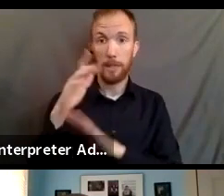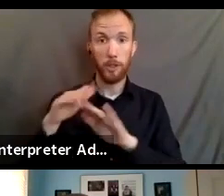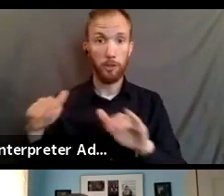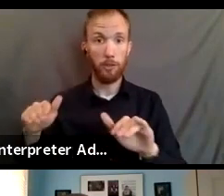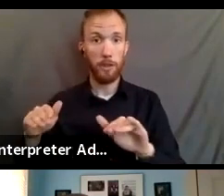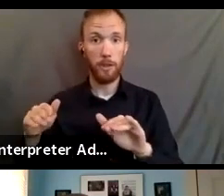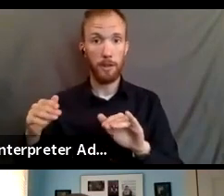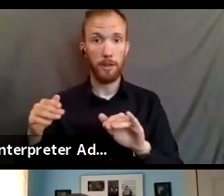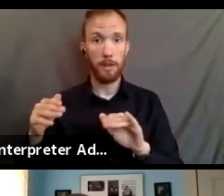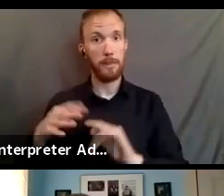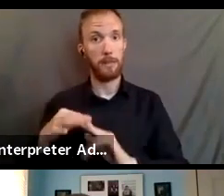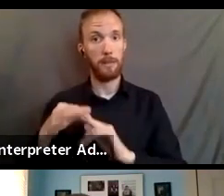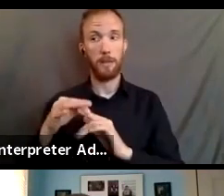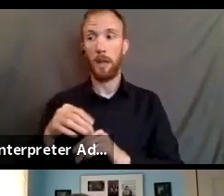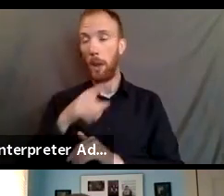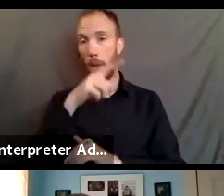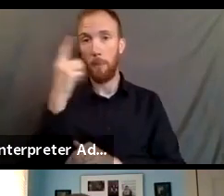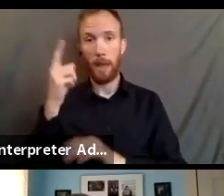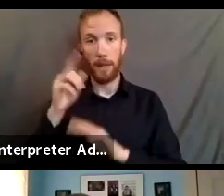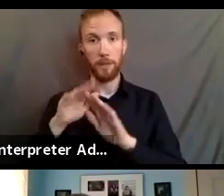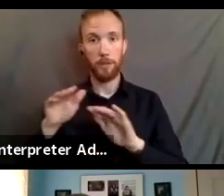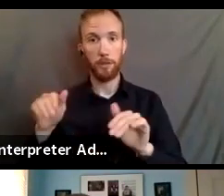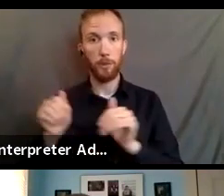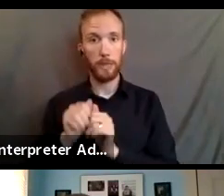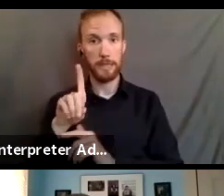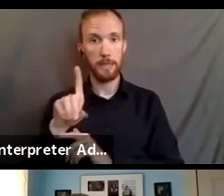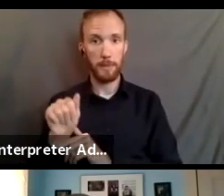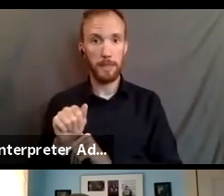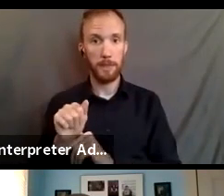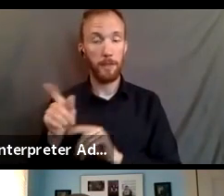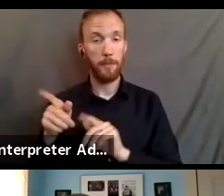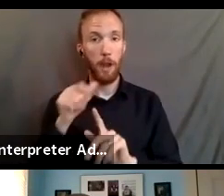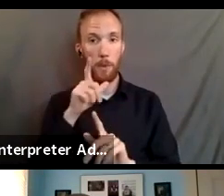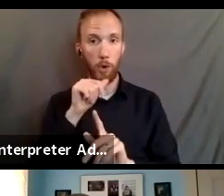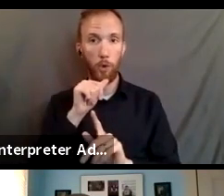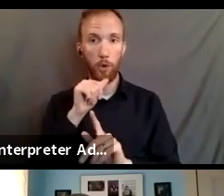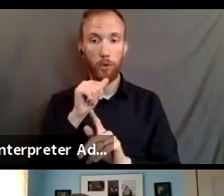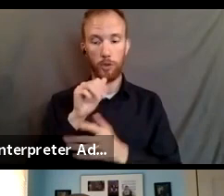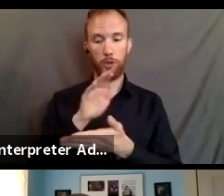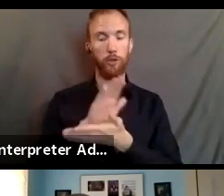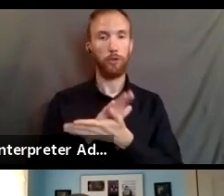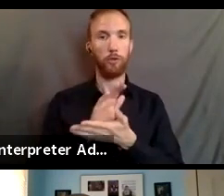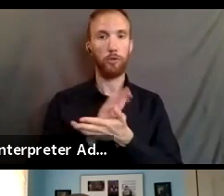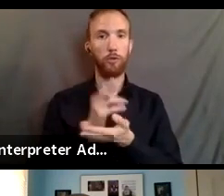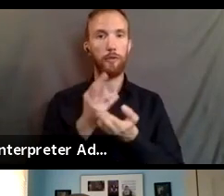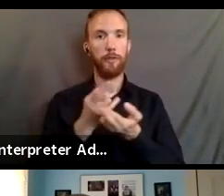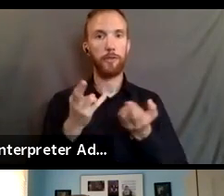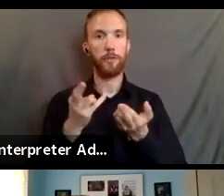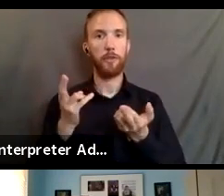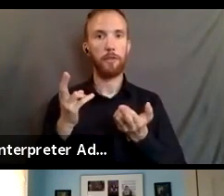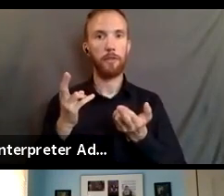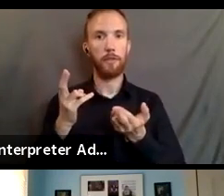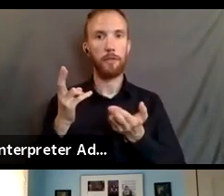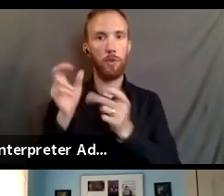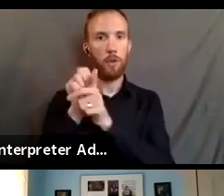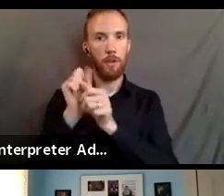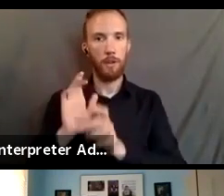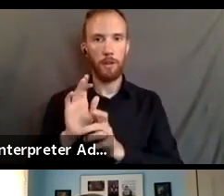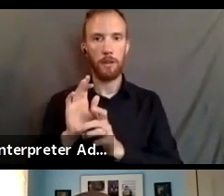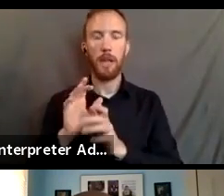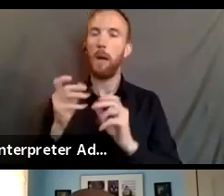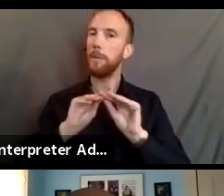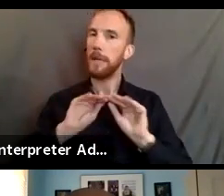disabilities at the hands of school resource officers let me be clear anywhere else that these